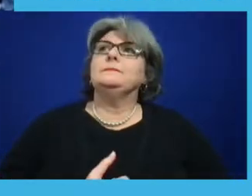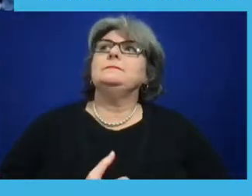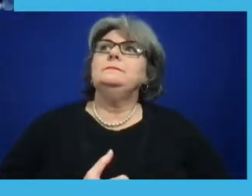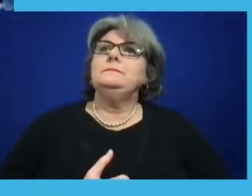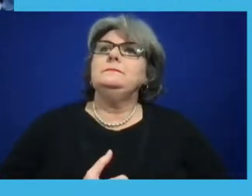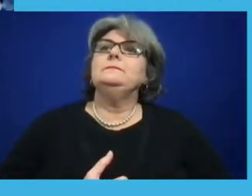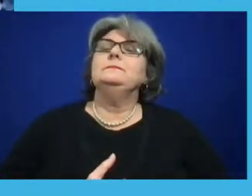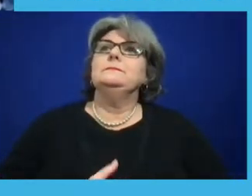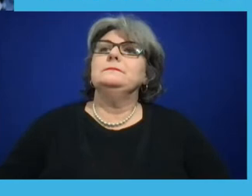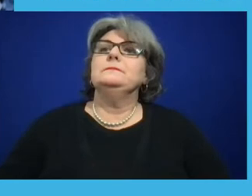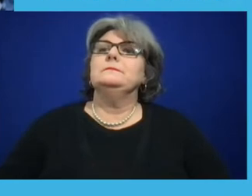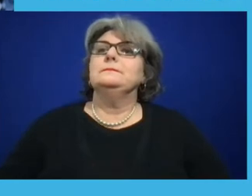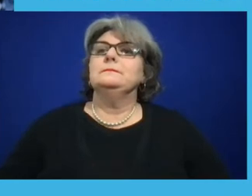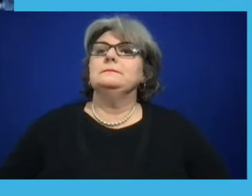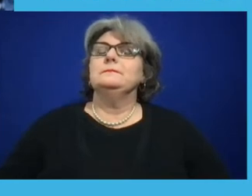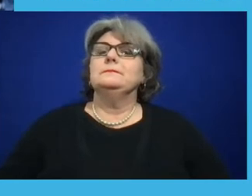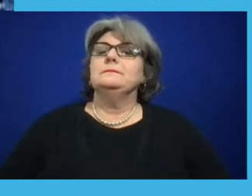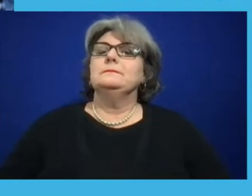than telling the truth.